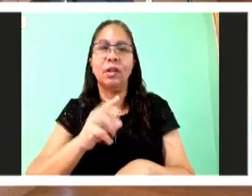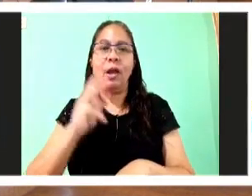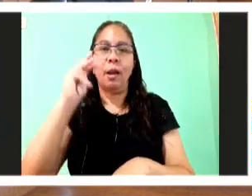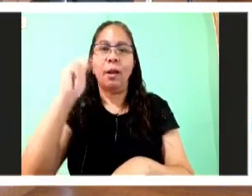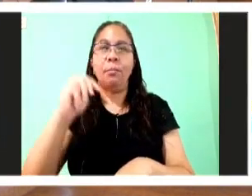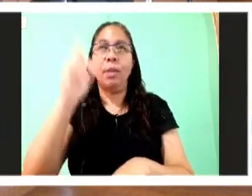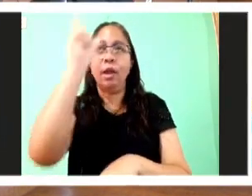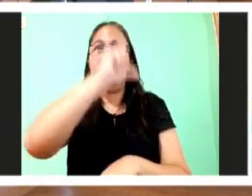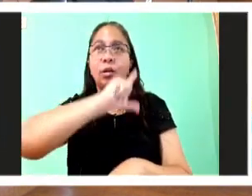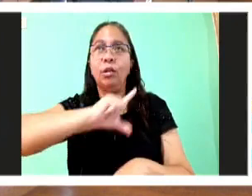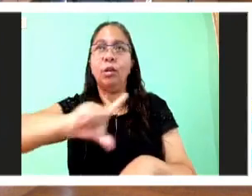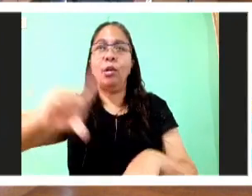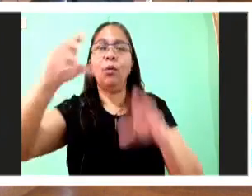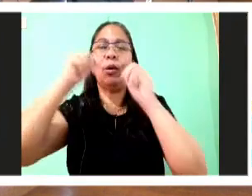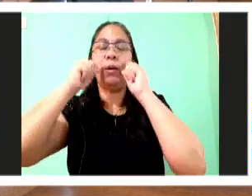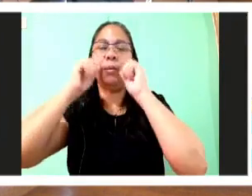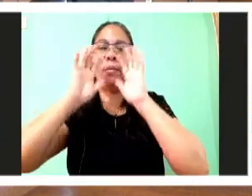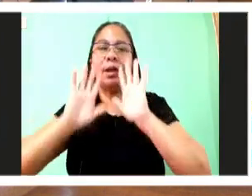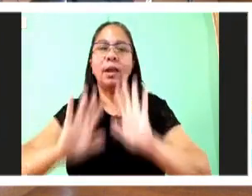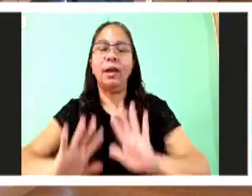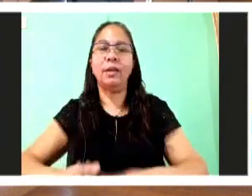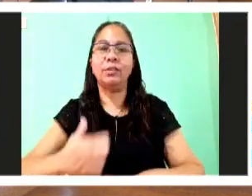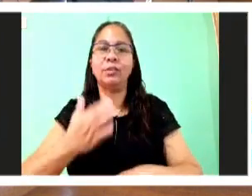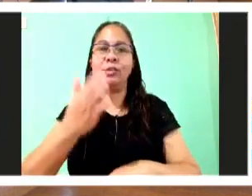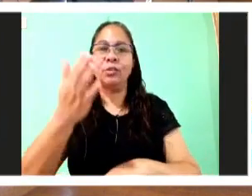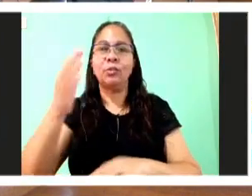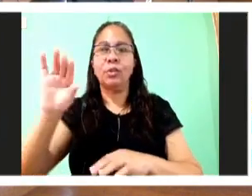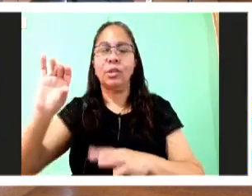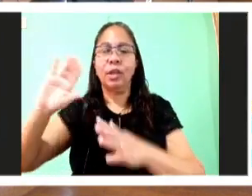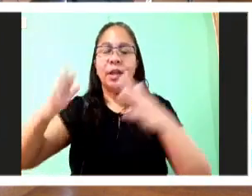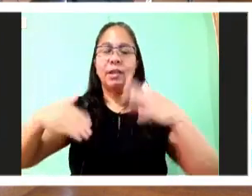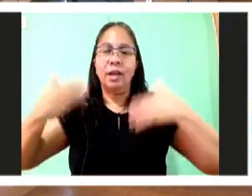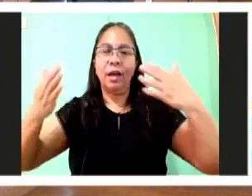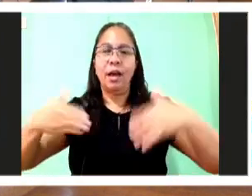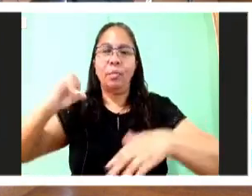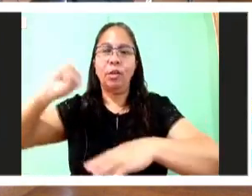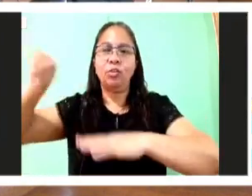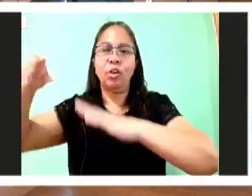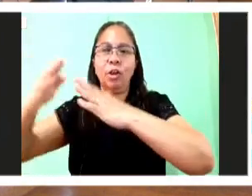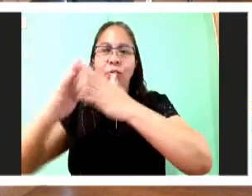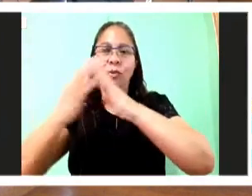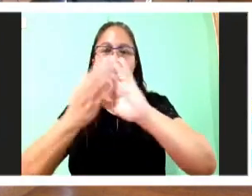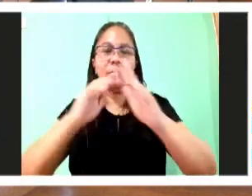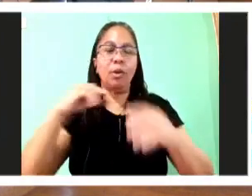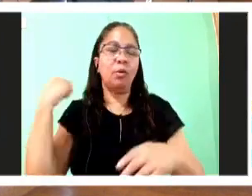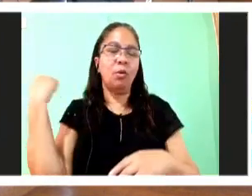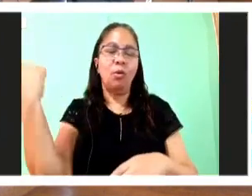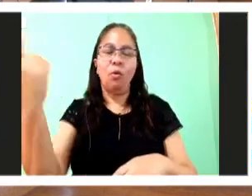From Zion in a happy Jerusalem all the days of